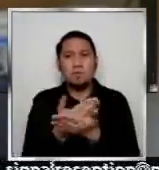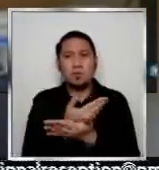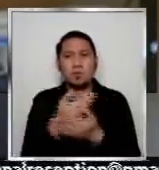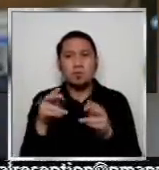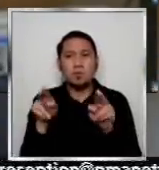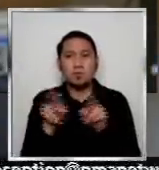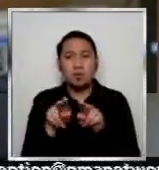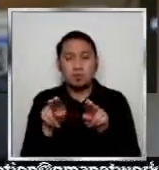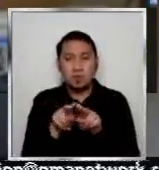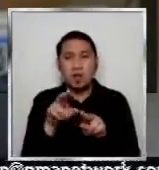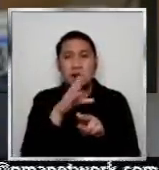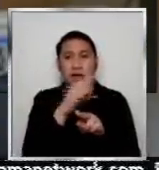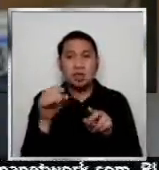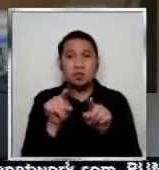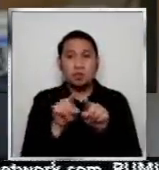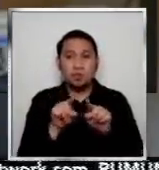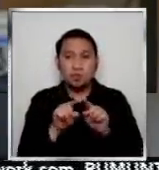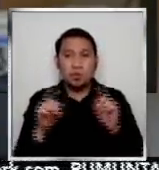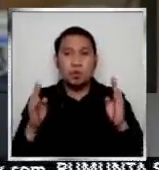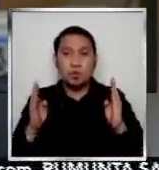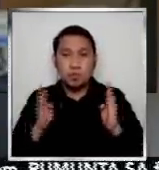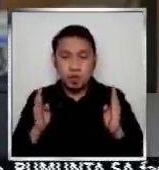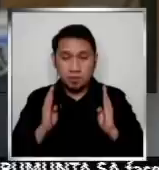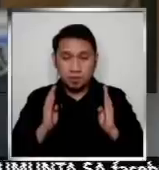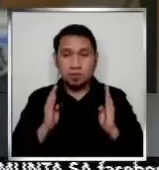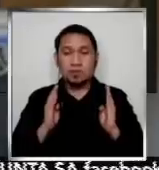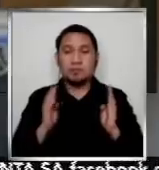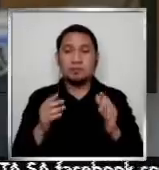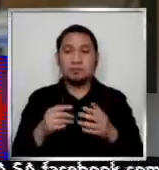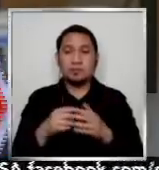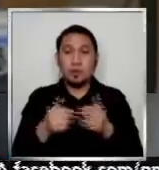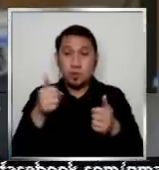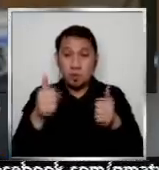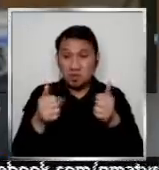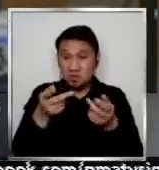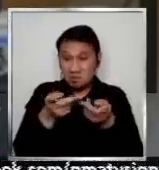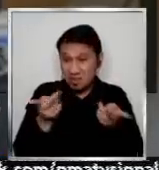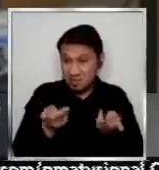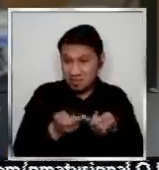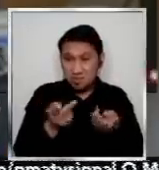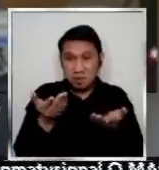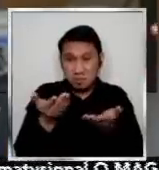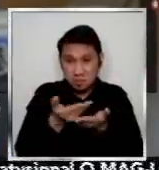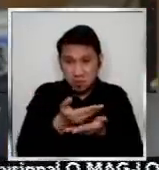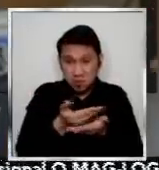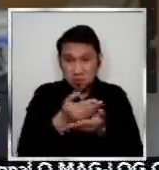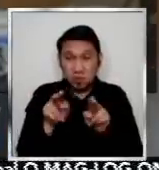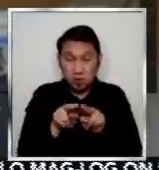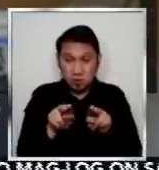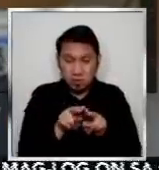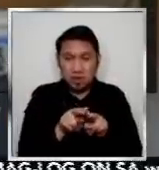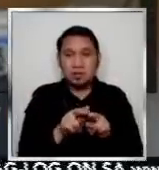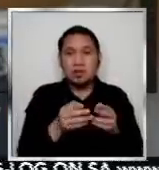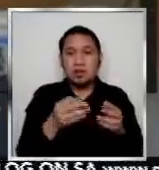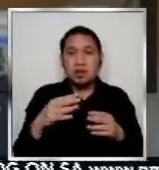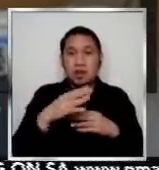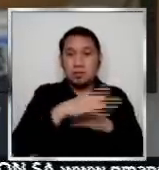our candidate for the new normal because they're still COVID-free. If